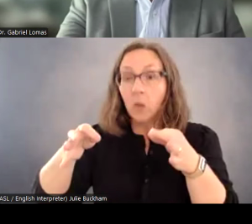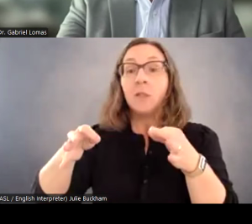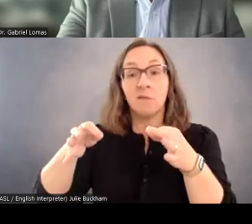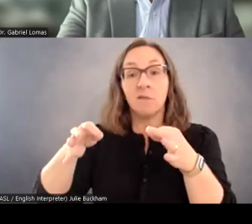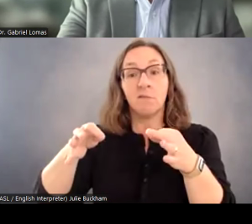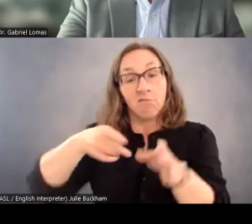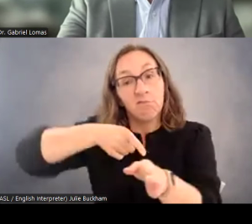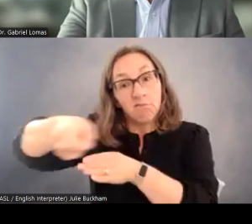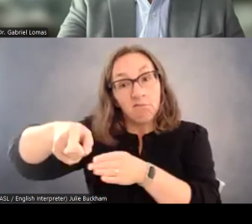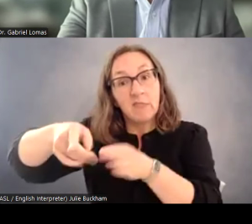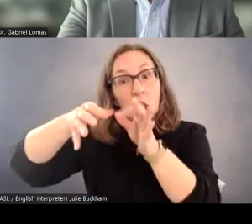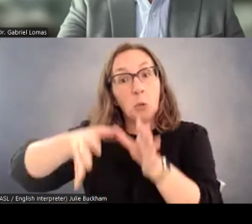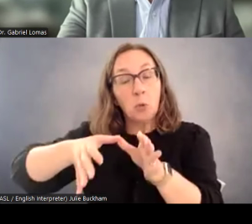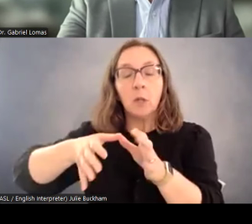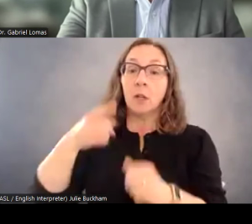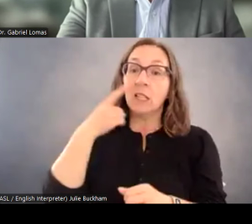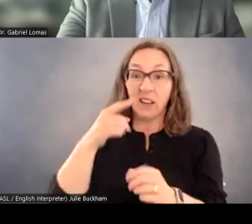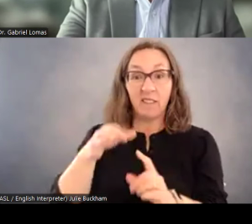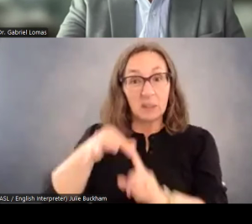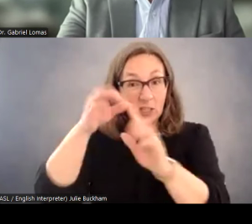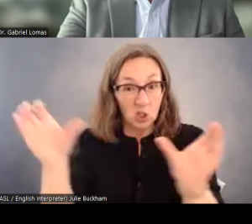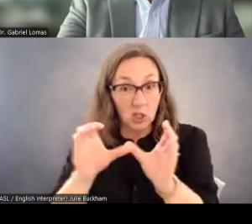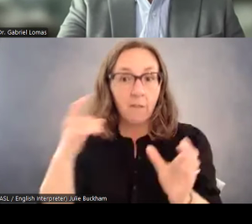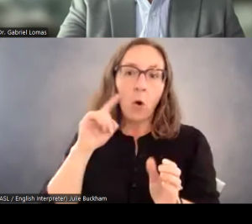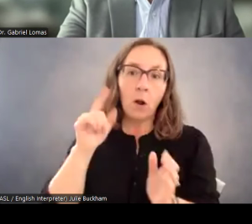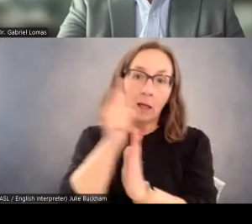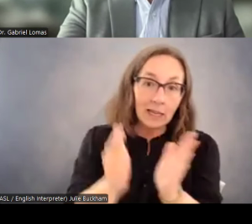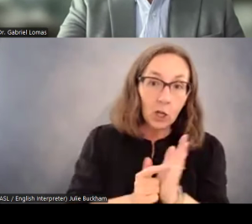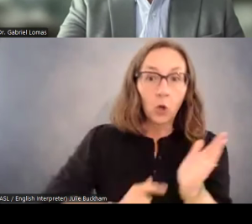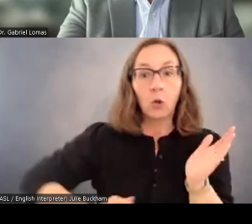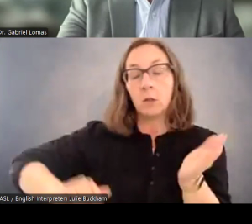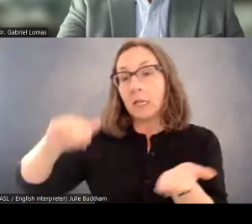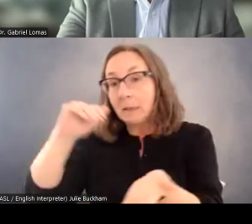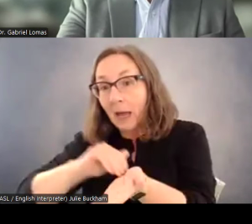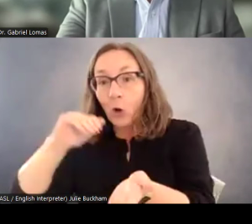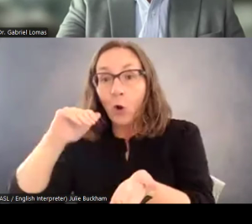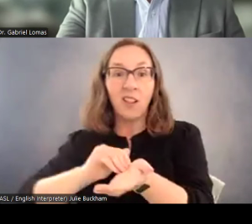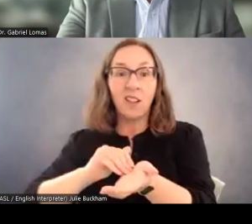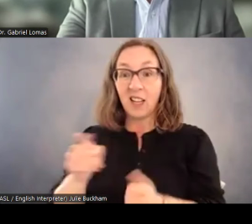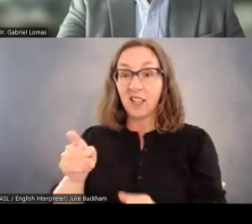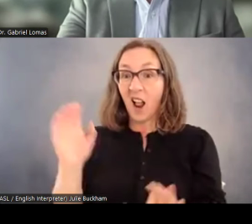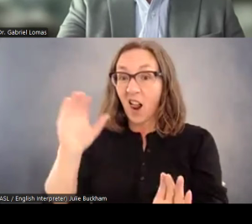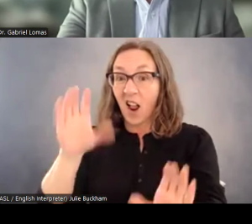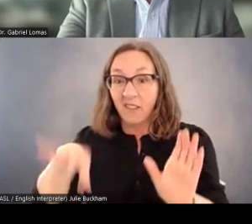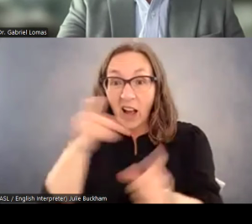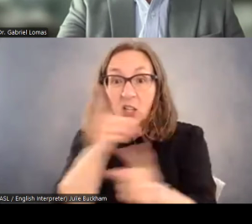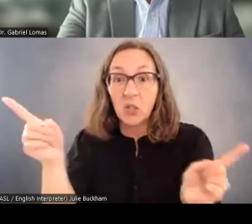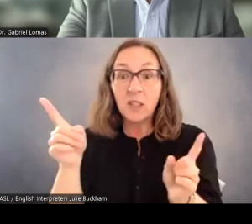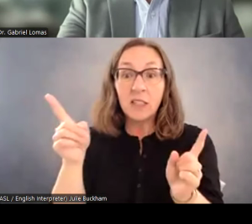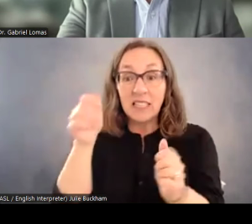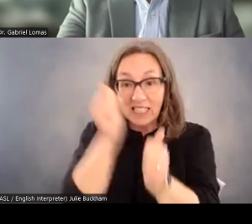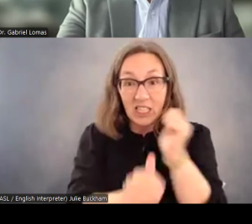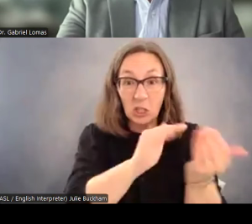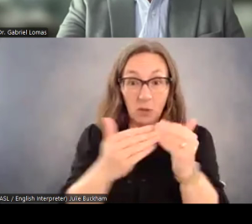certificates for legal interpreting, for medical interpreting, and it's rare to find those people in every community